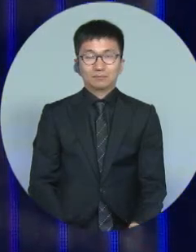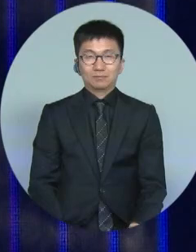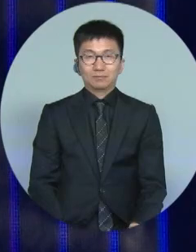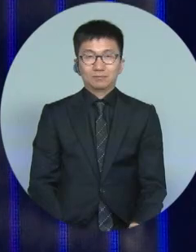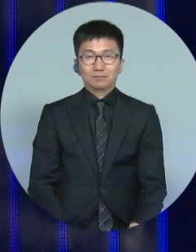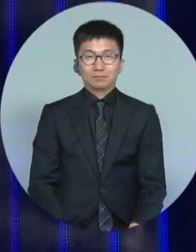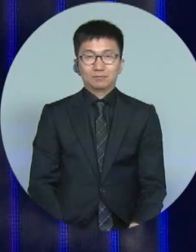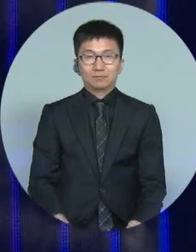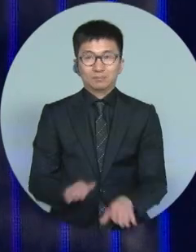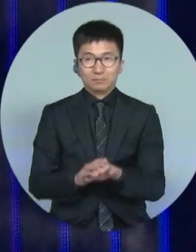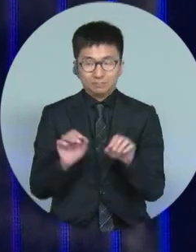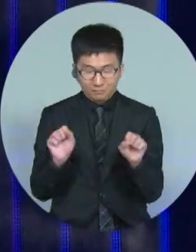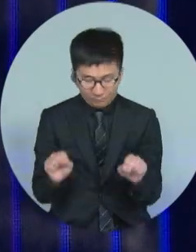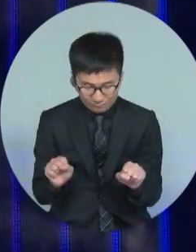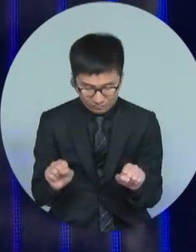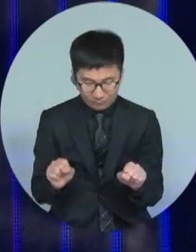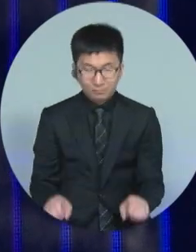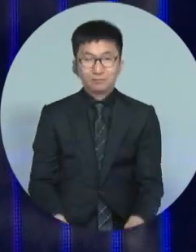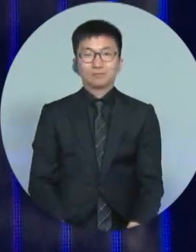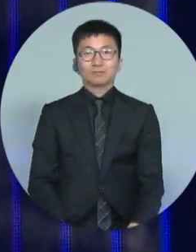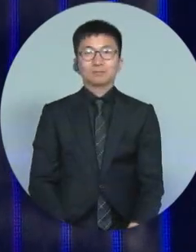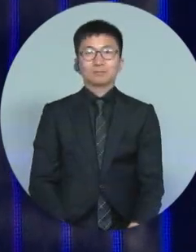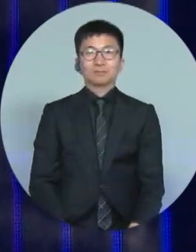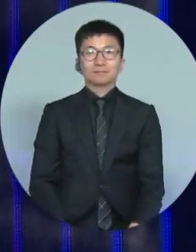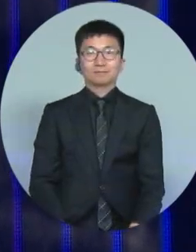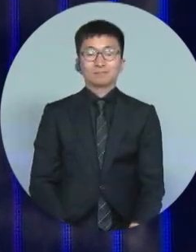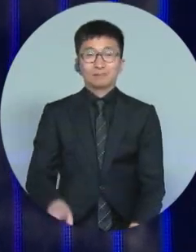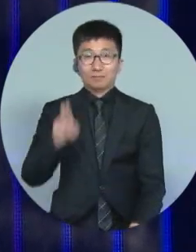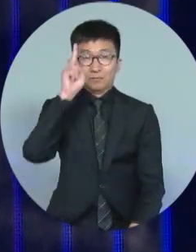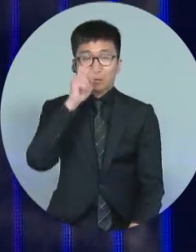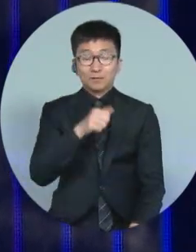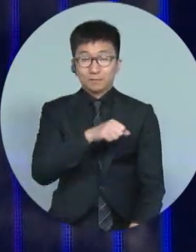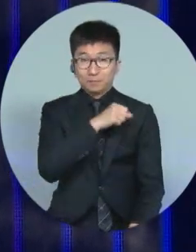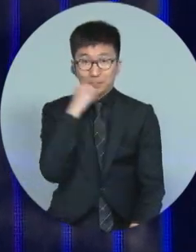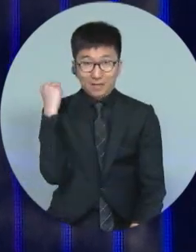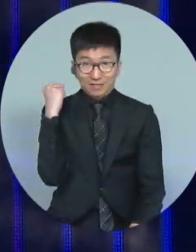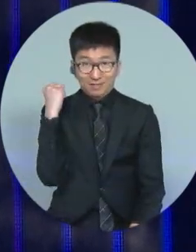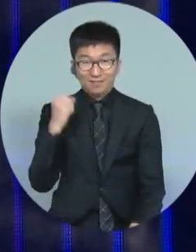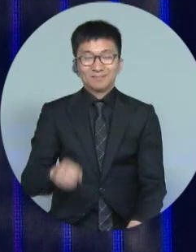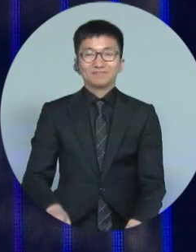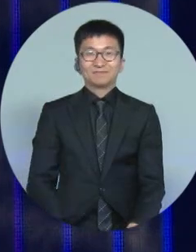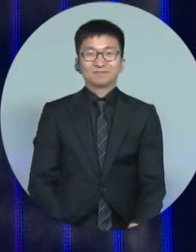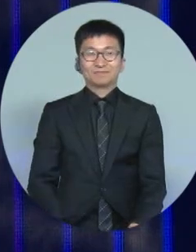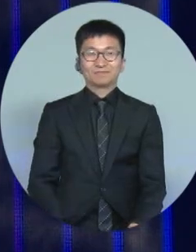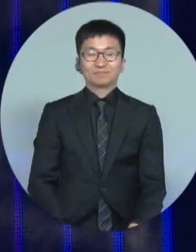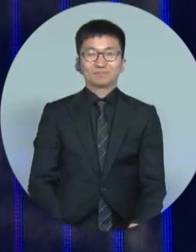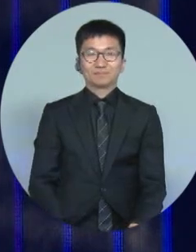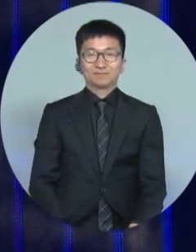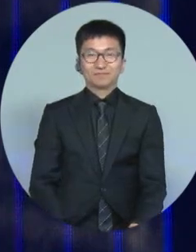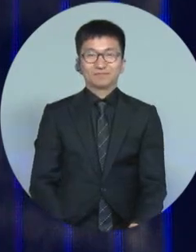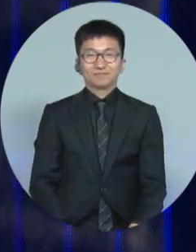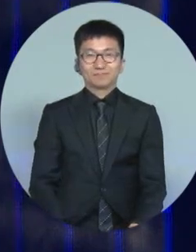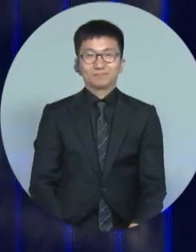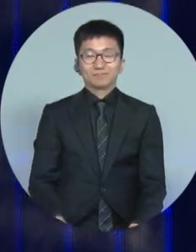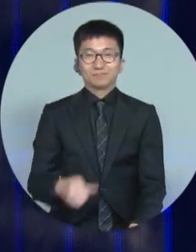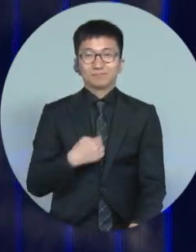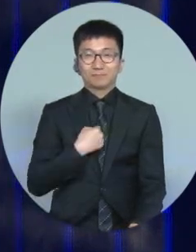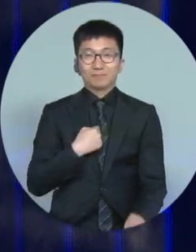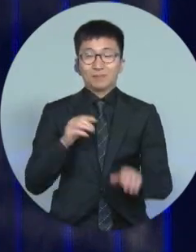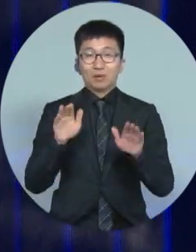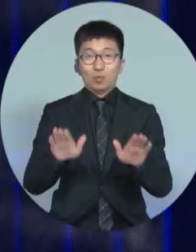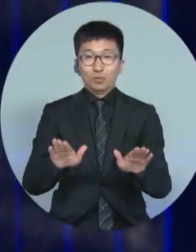Good afternoon. I hope you've had a good lunch. I'm an economist, and I'm going to be talking